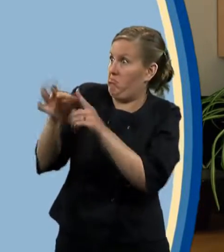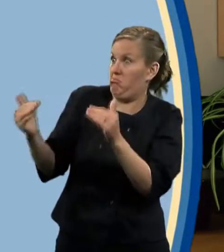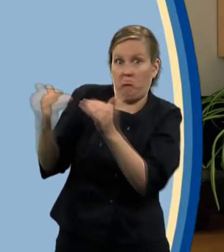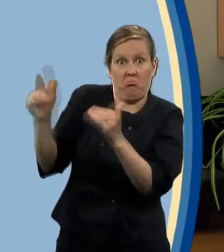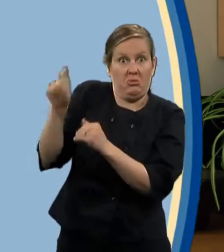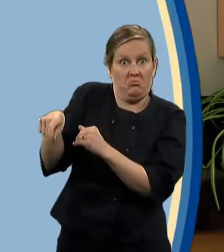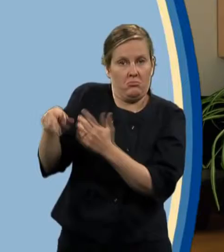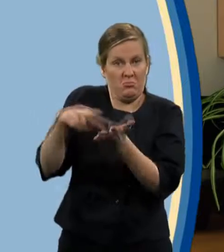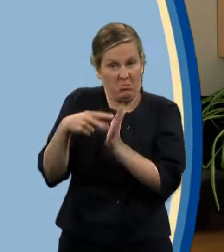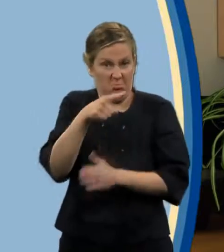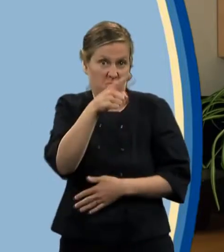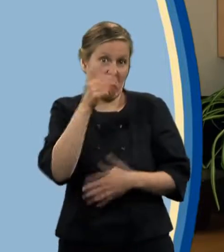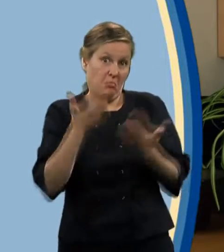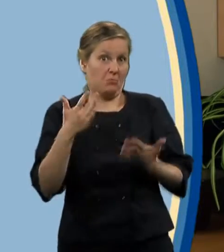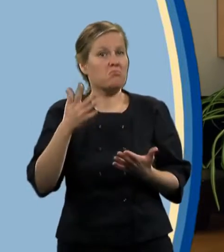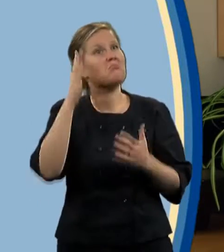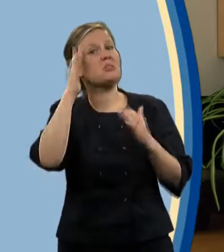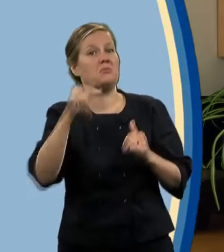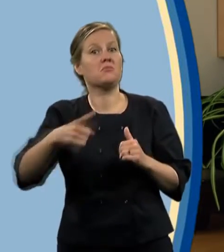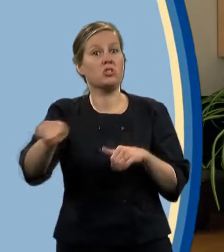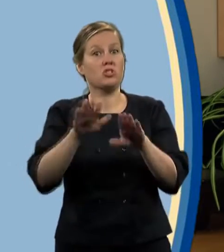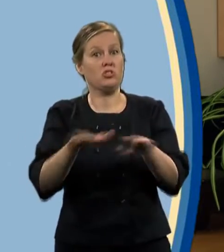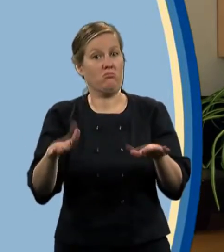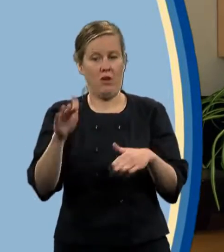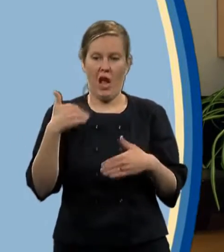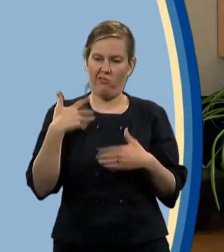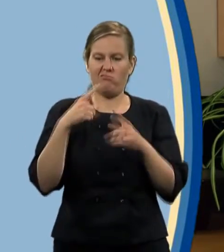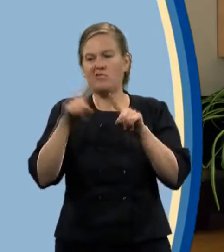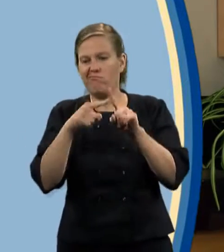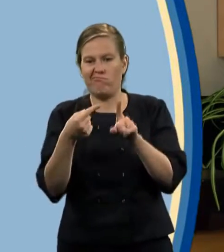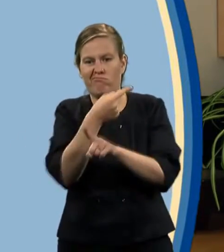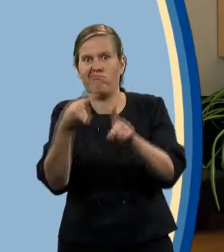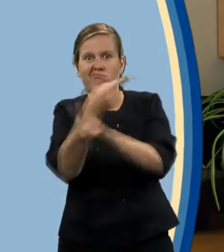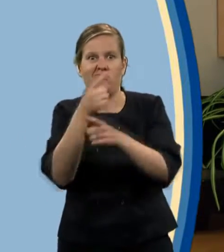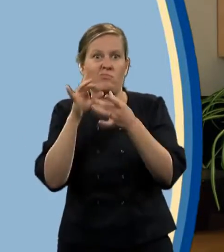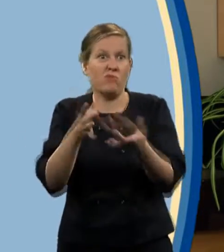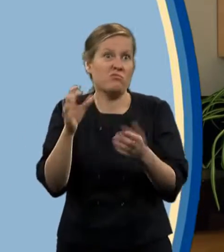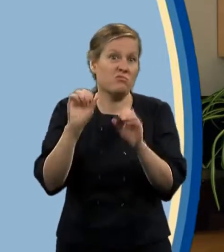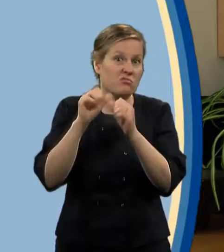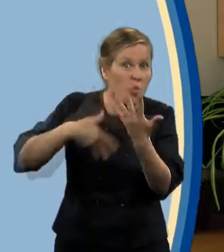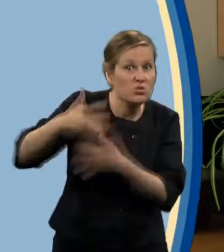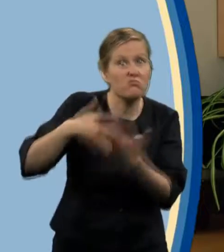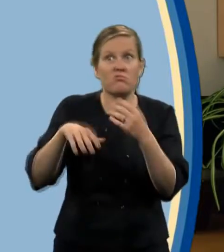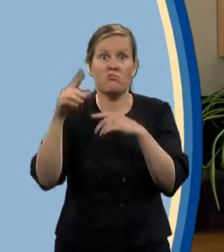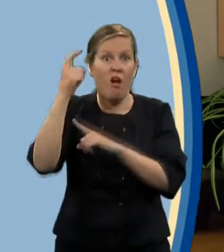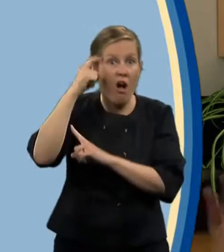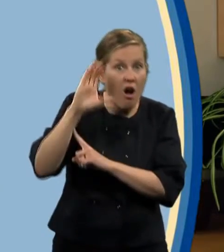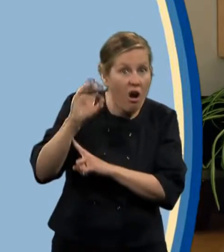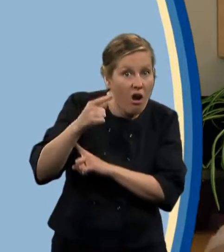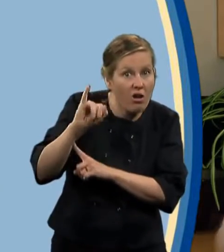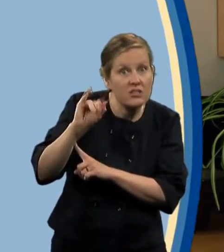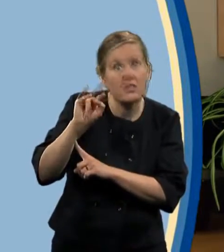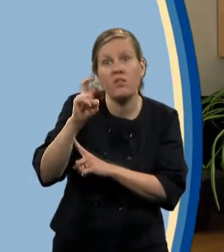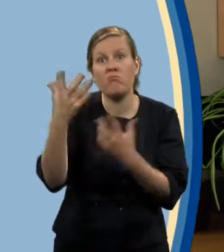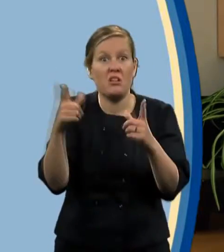speech was biologically privileged or special. You might expect that child to have all kinds of deviance, social,